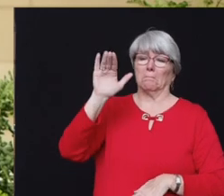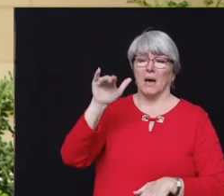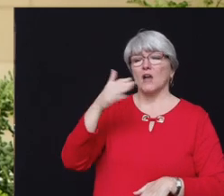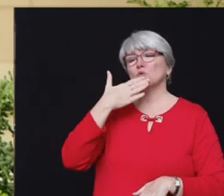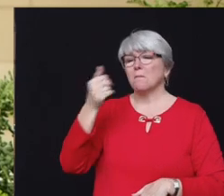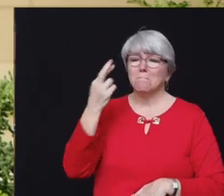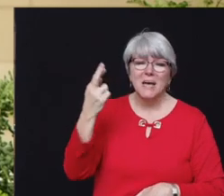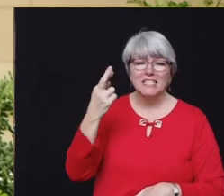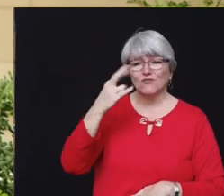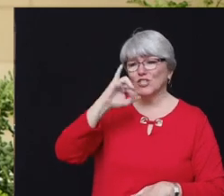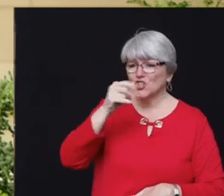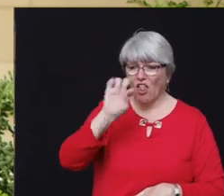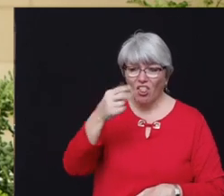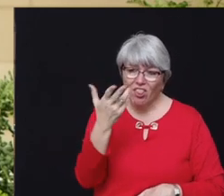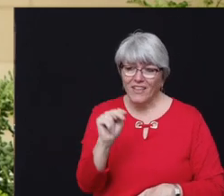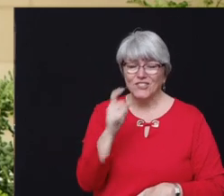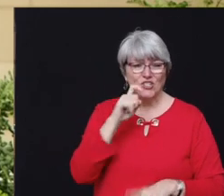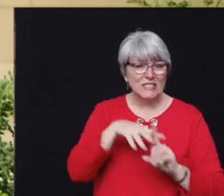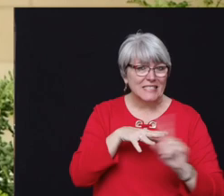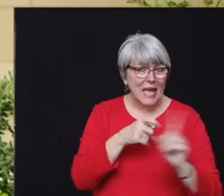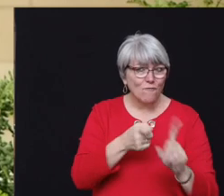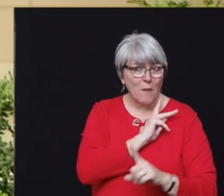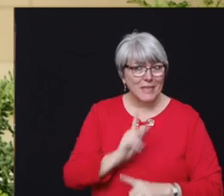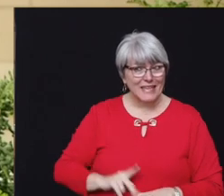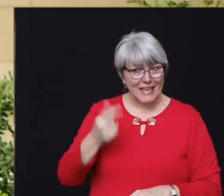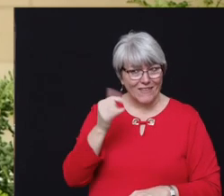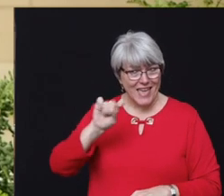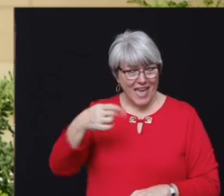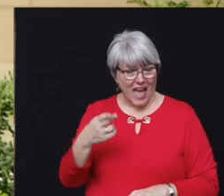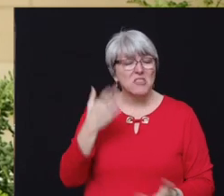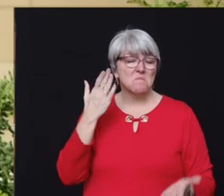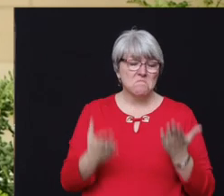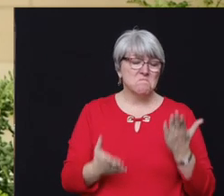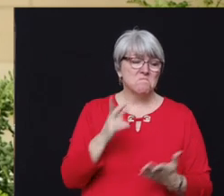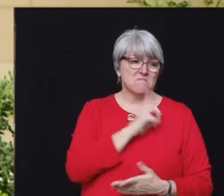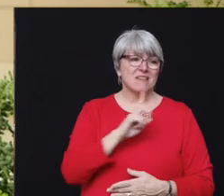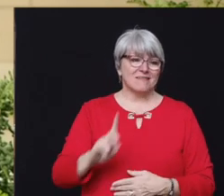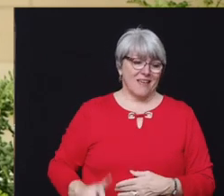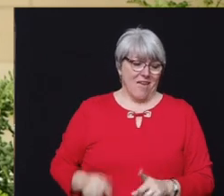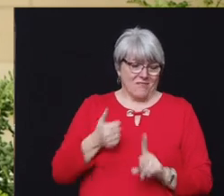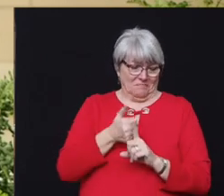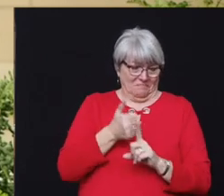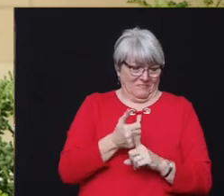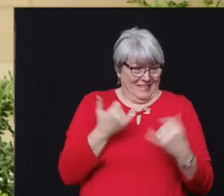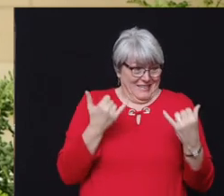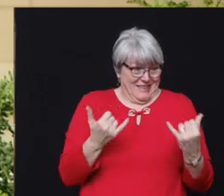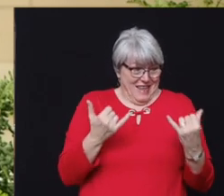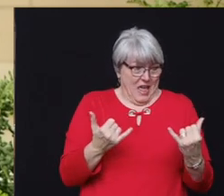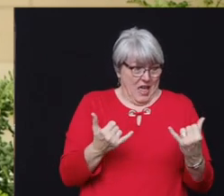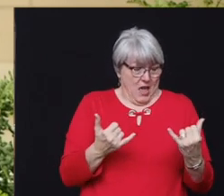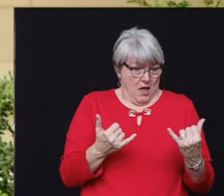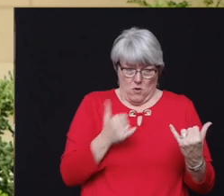friend Jonathan, who had just escaped from the king of Gath, it's very likely that David, who is now in a place he